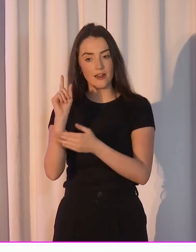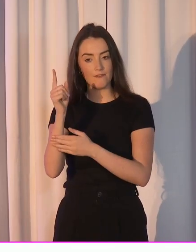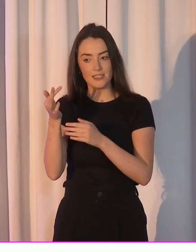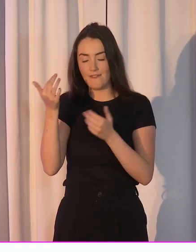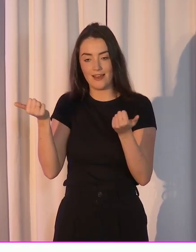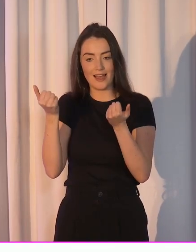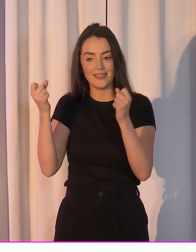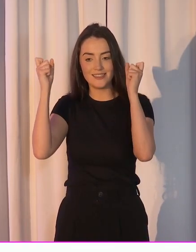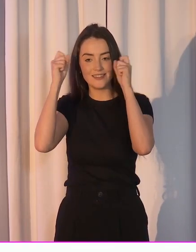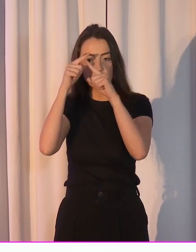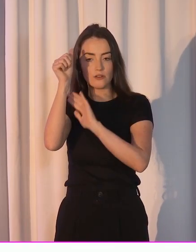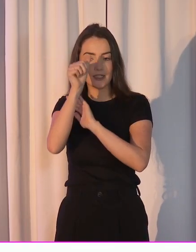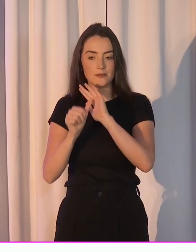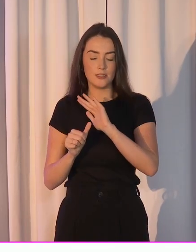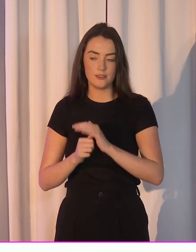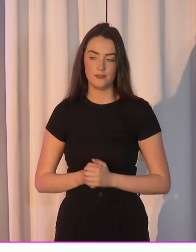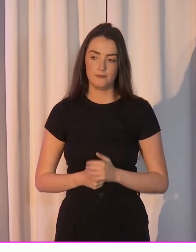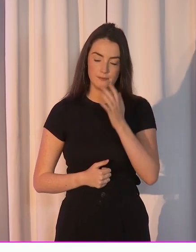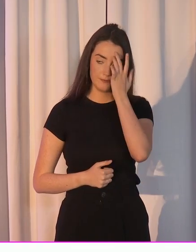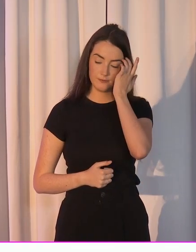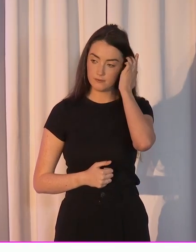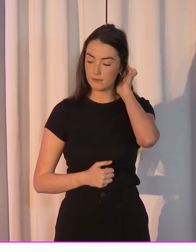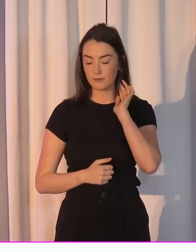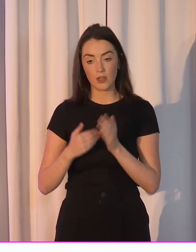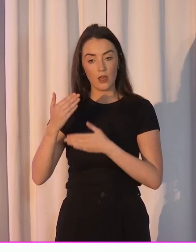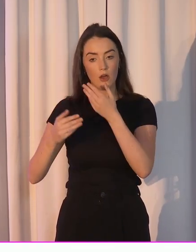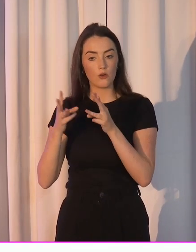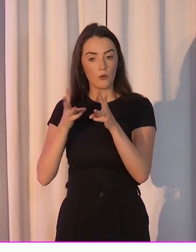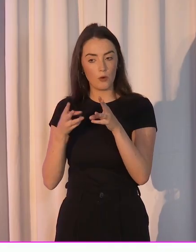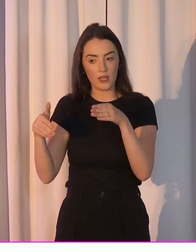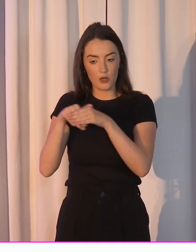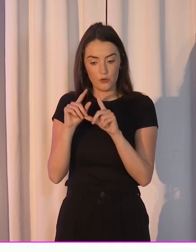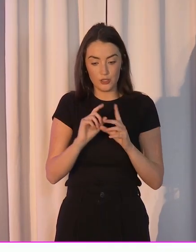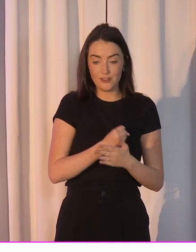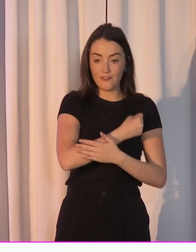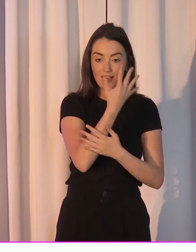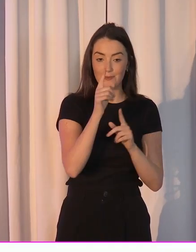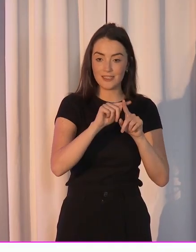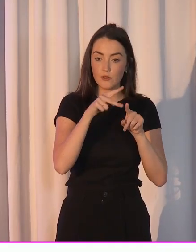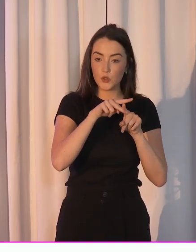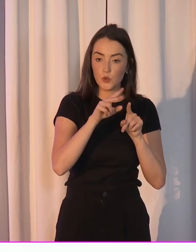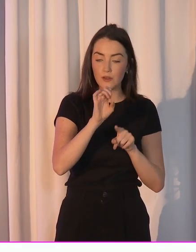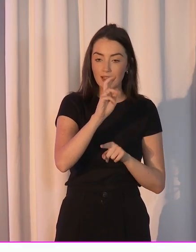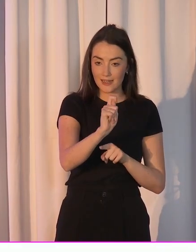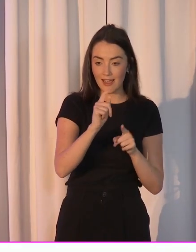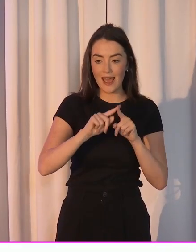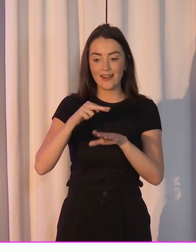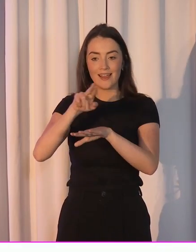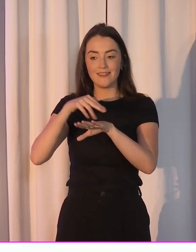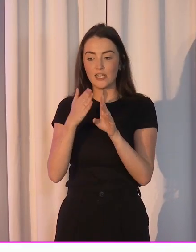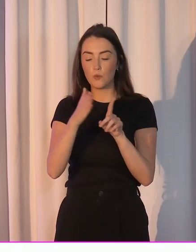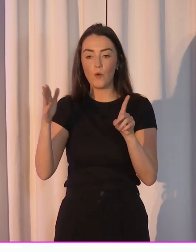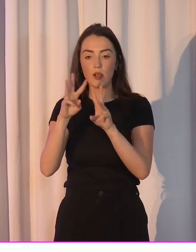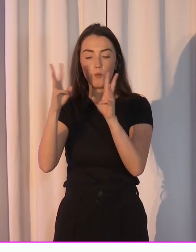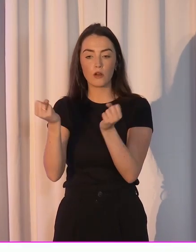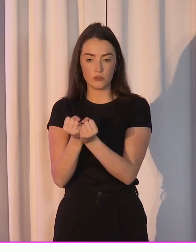difficult experience. Our ongoing work includes developing toolkits and delivering nationwide workshops, pushing